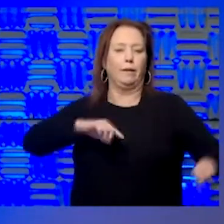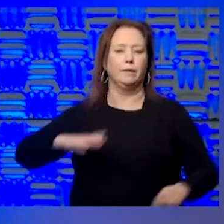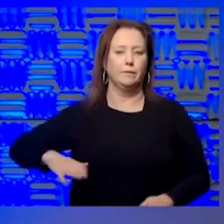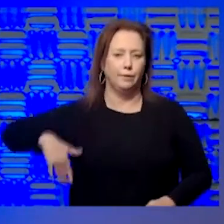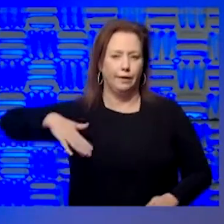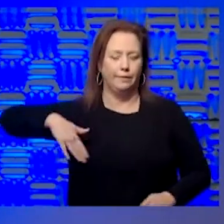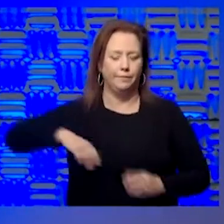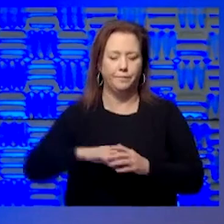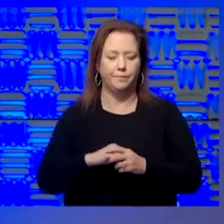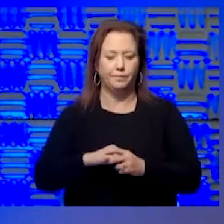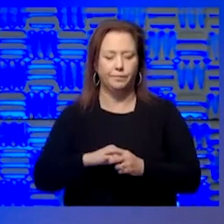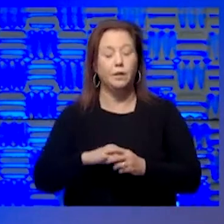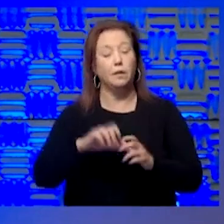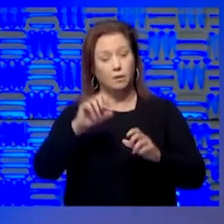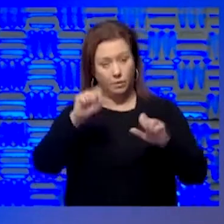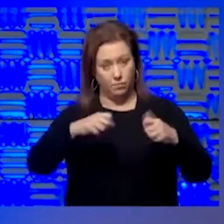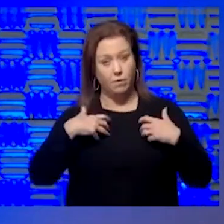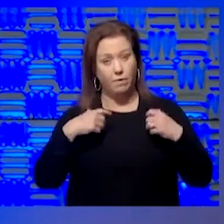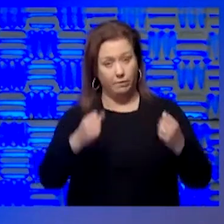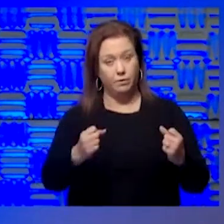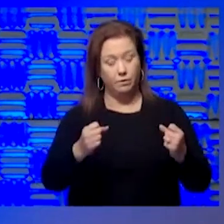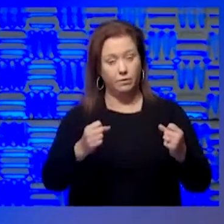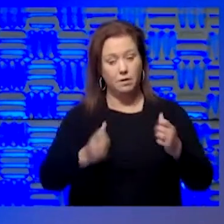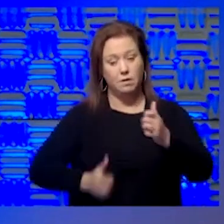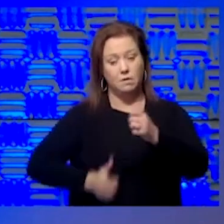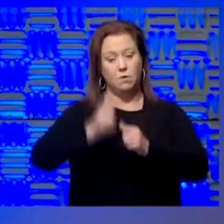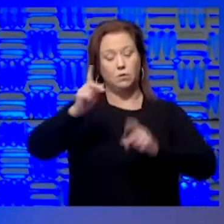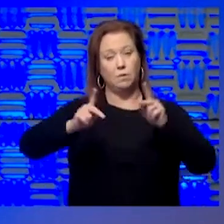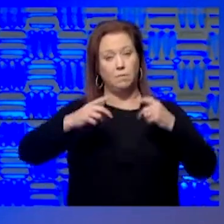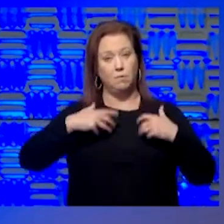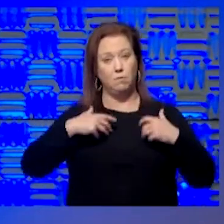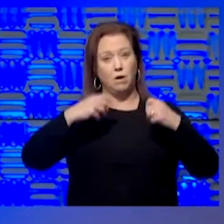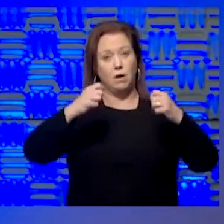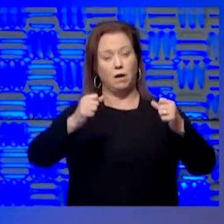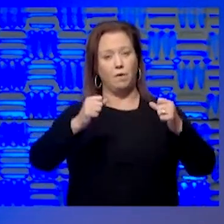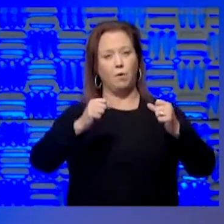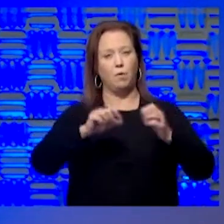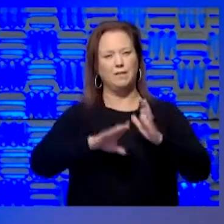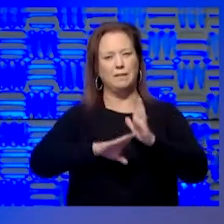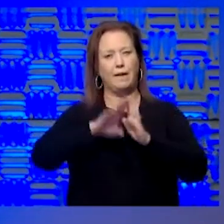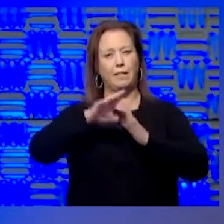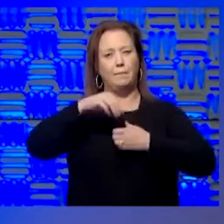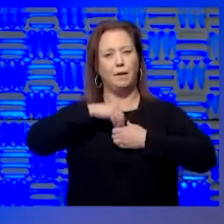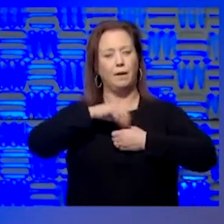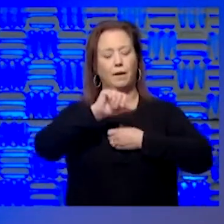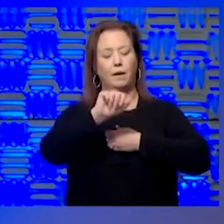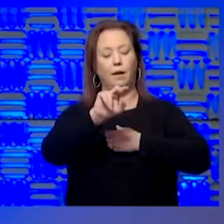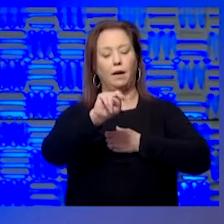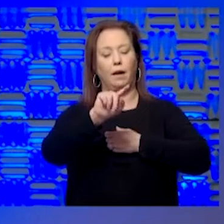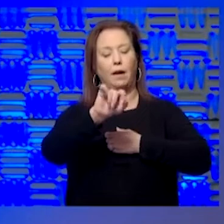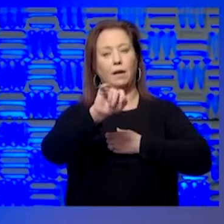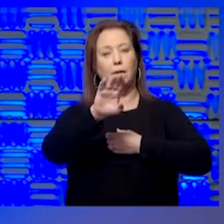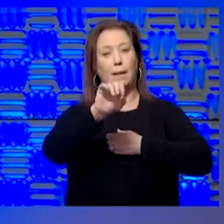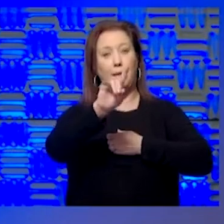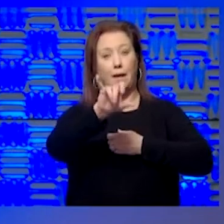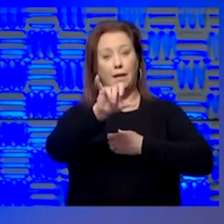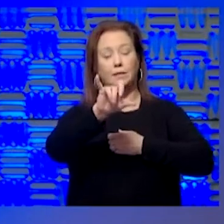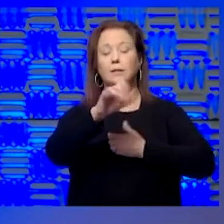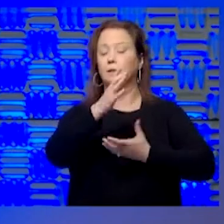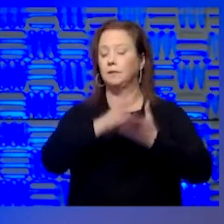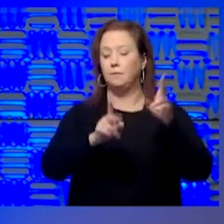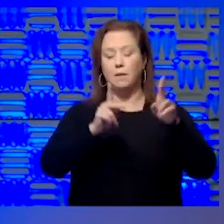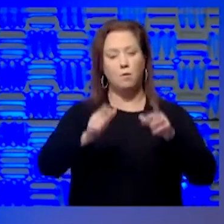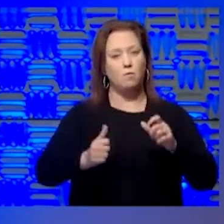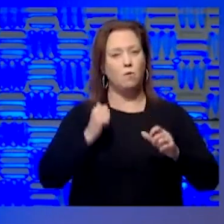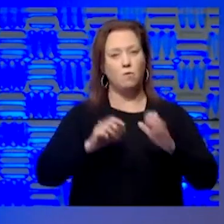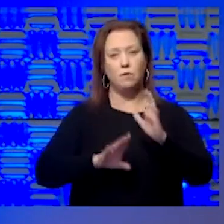know that you can recover. Most people who recover will develop antibodies to this virus. Some people won't even develop